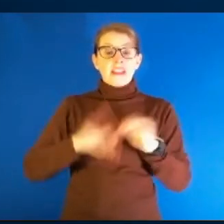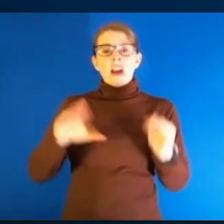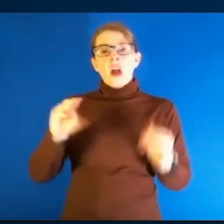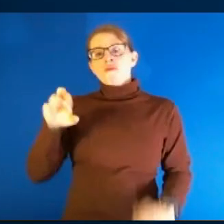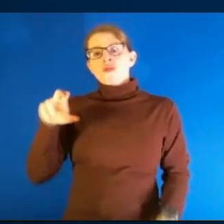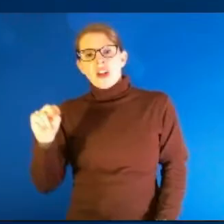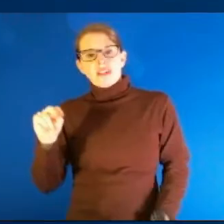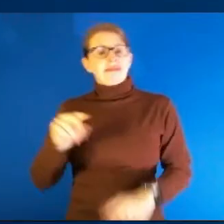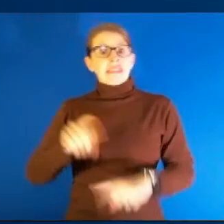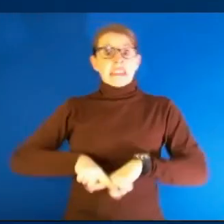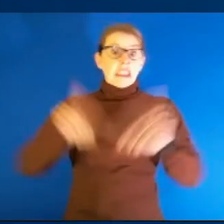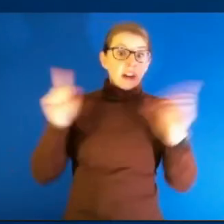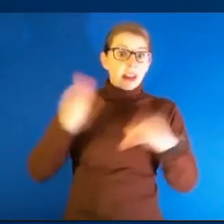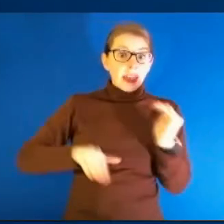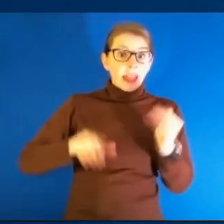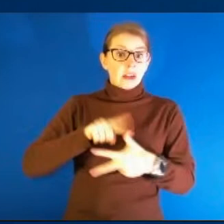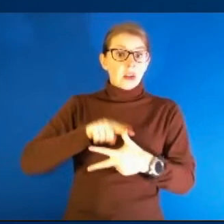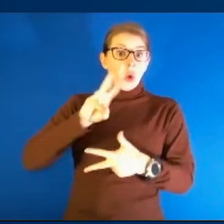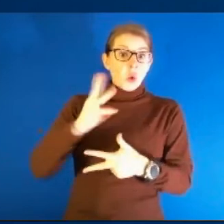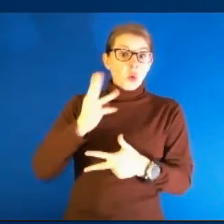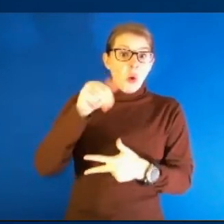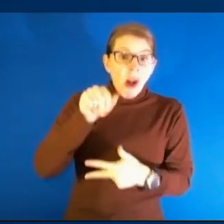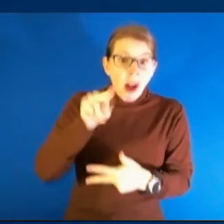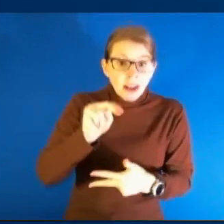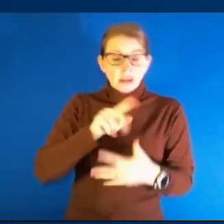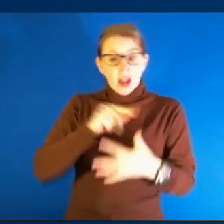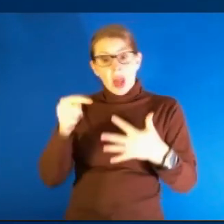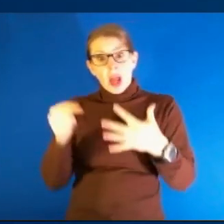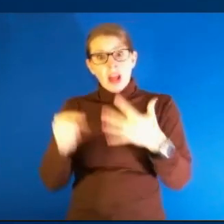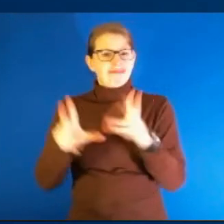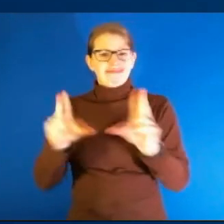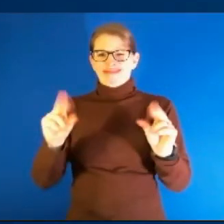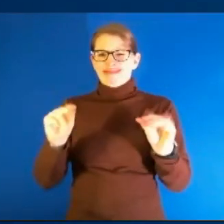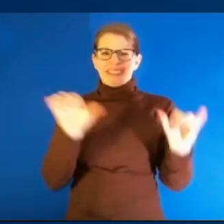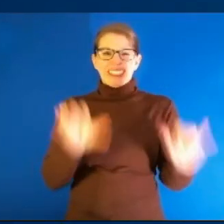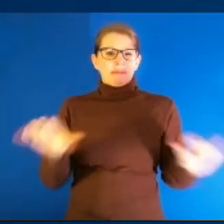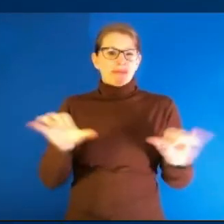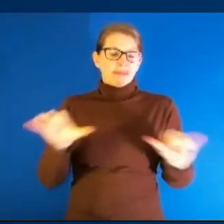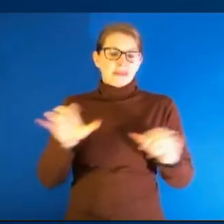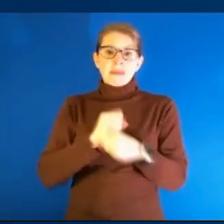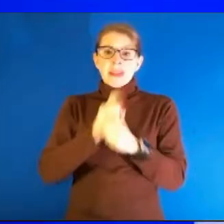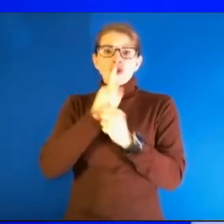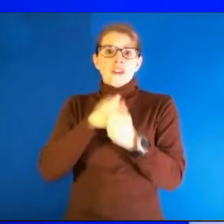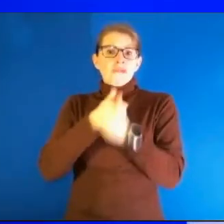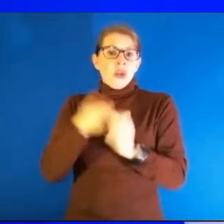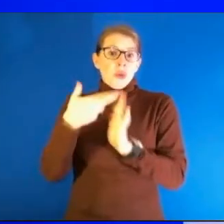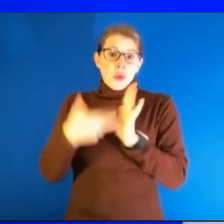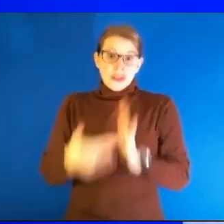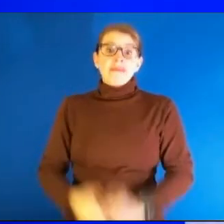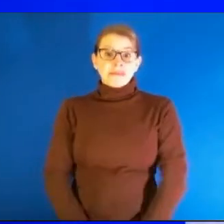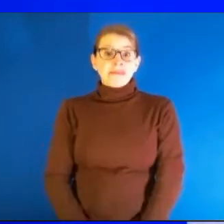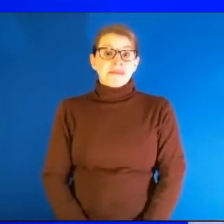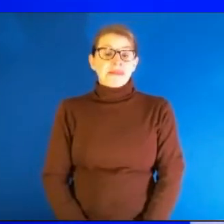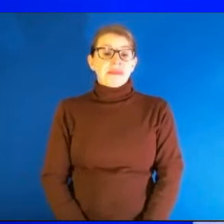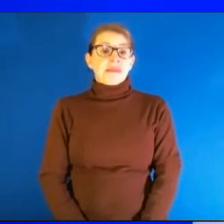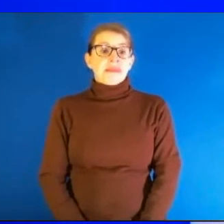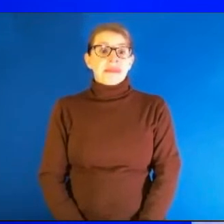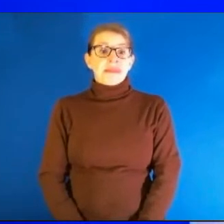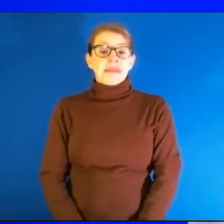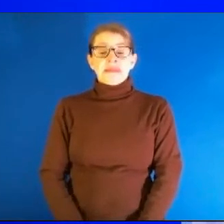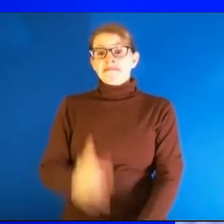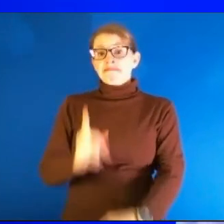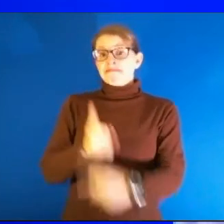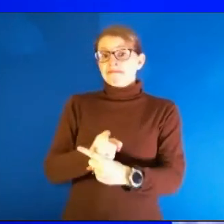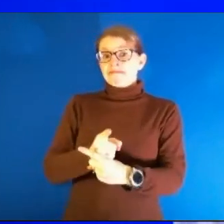than the original Wuhan strain. Yeah. And the reality is what we need to do is just make sure we follow the rules. Yeah, I think that's right. I don't think we can emphasize